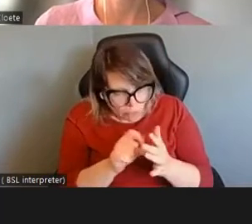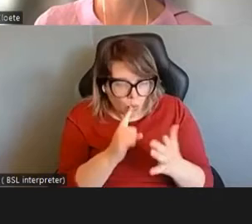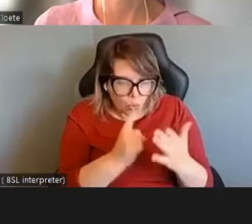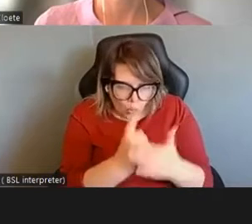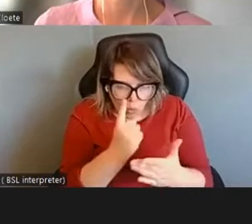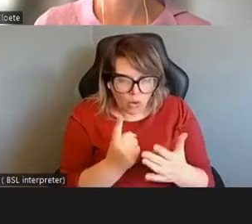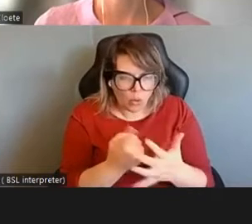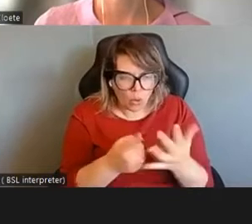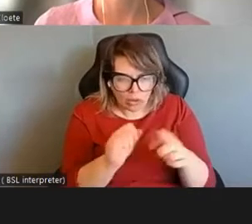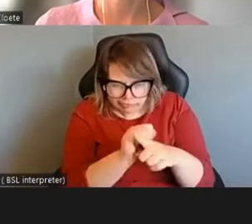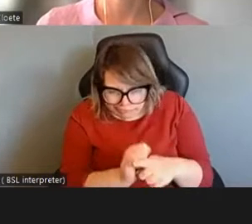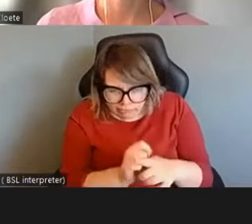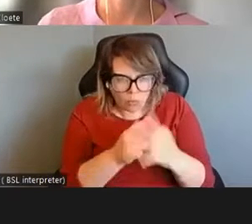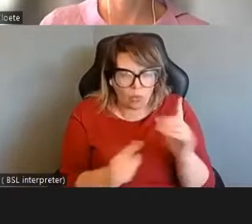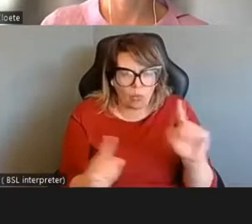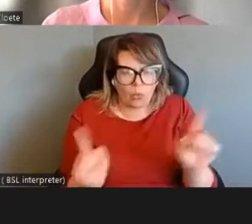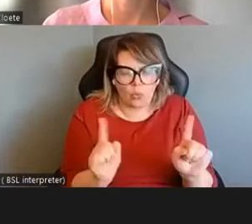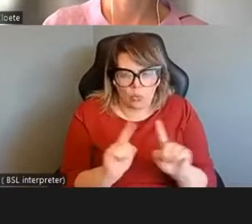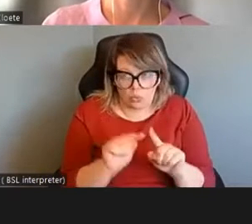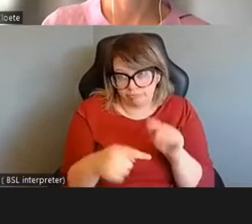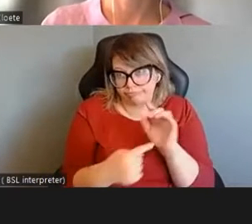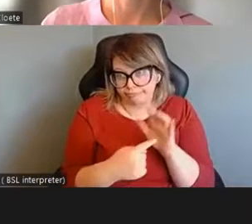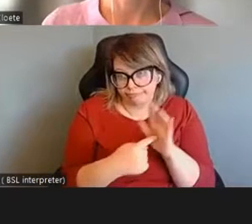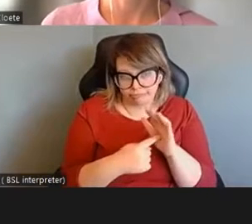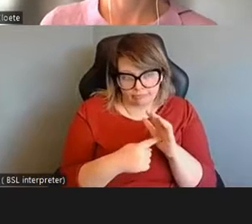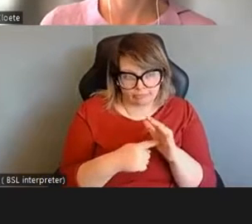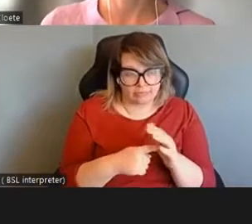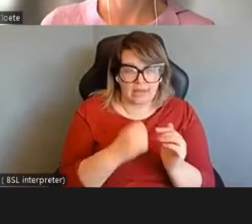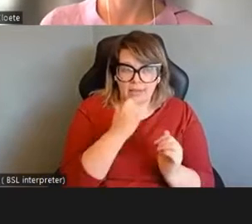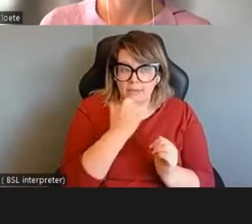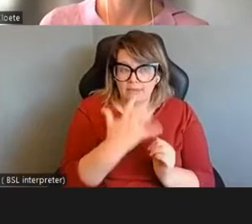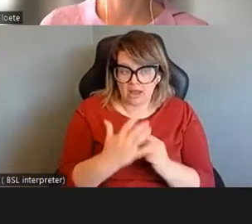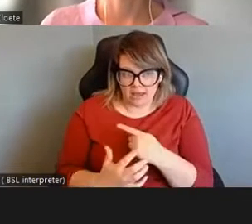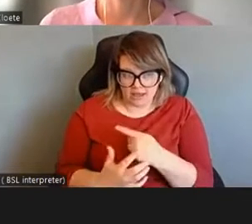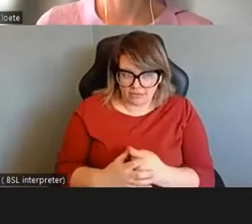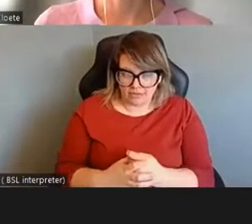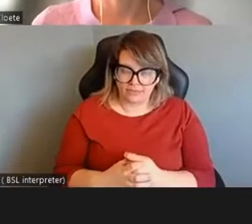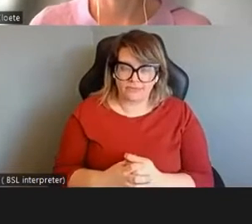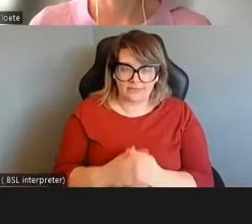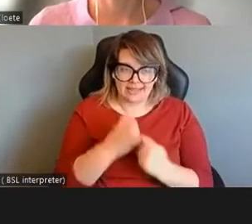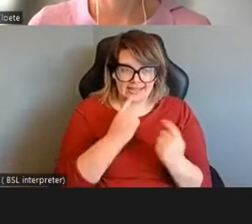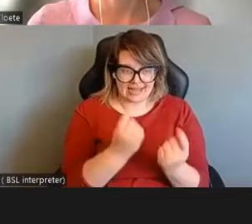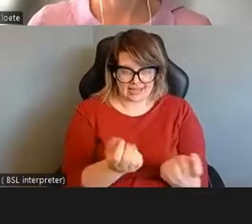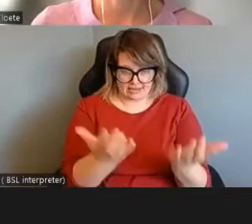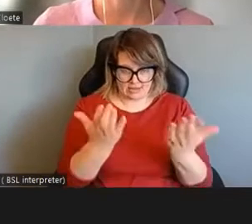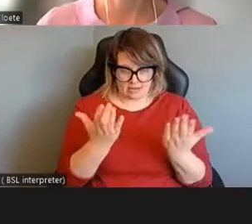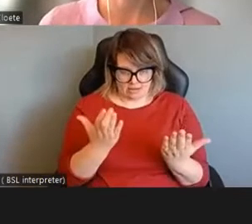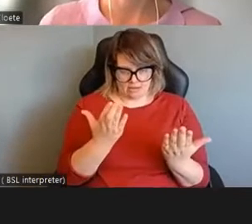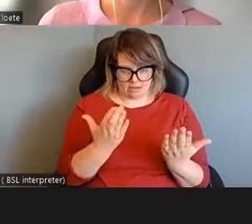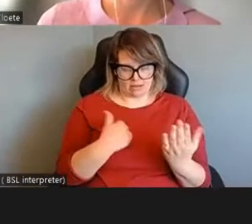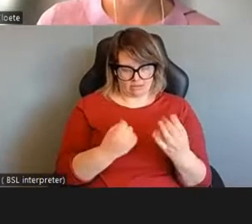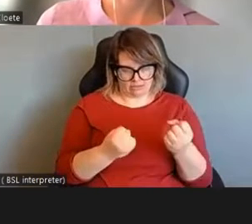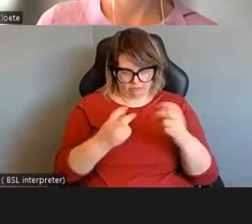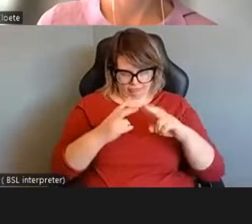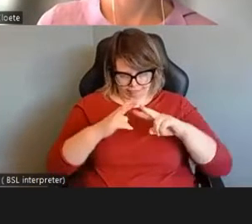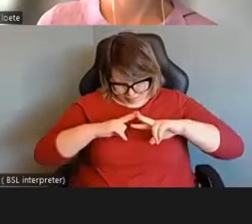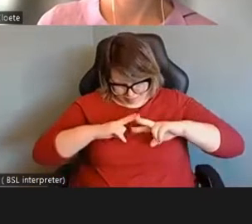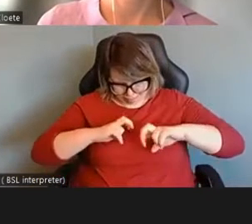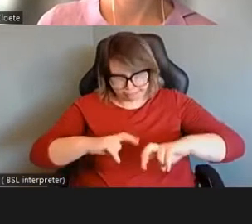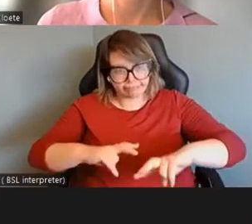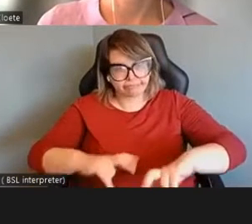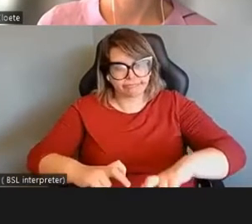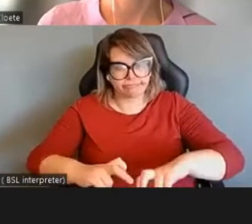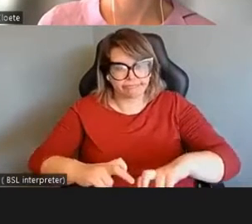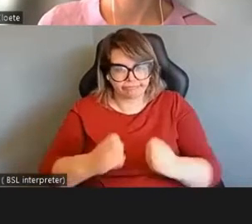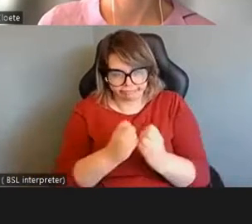or reviewing needed. And then step 5 is analyze the data. So if the community is using